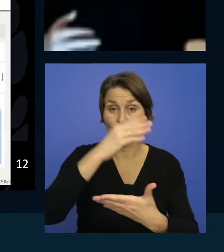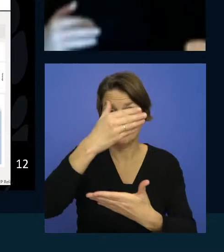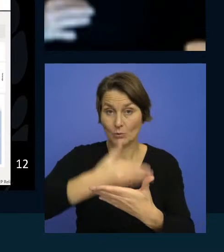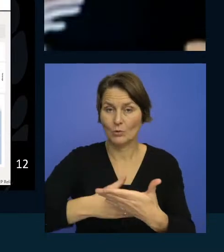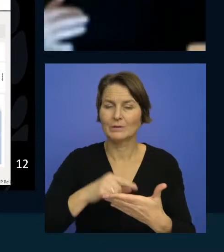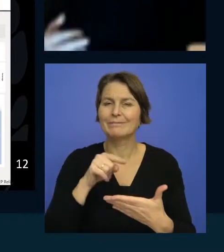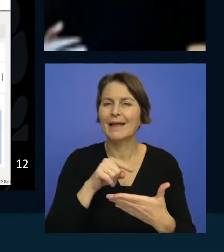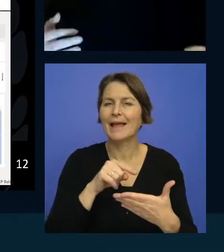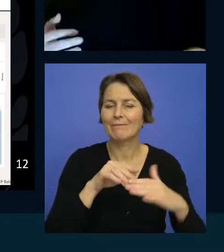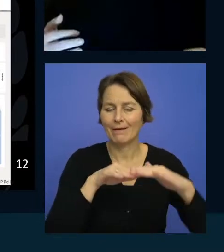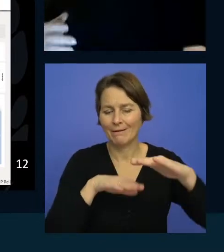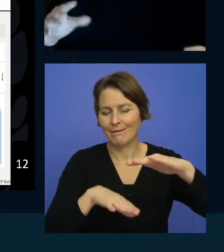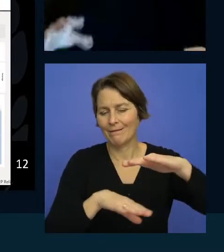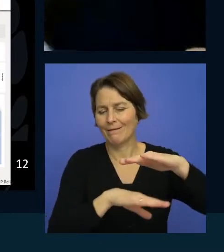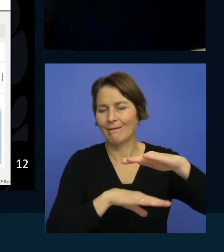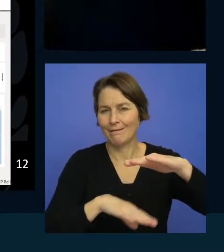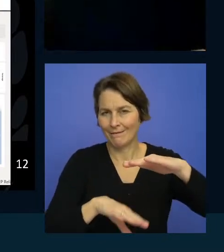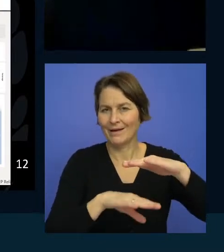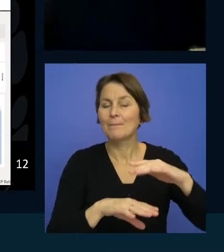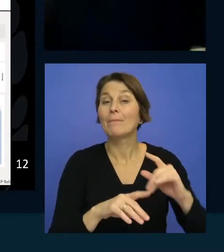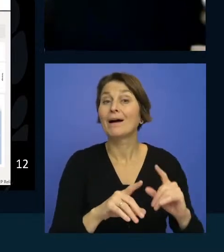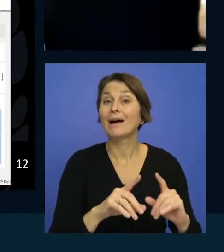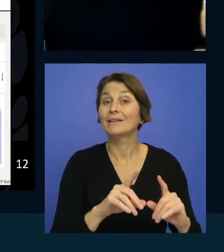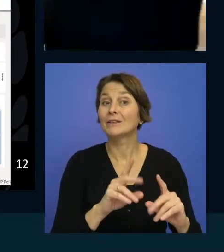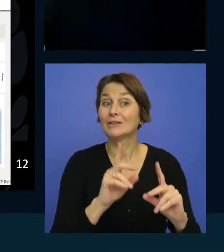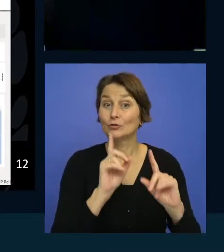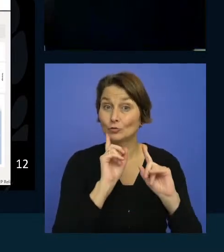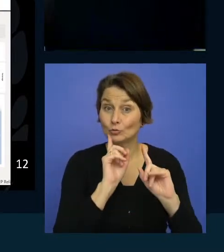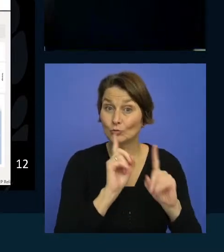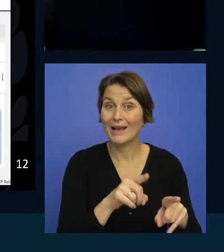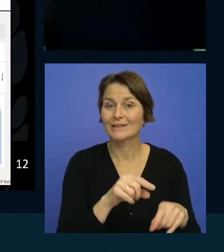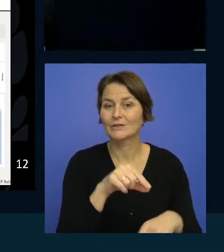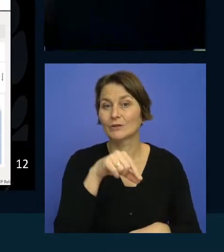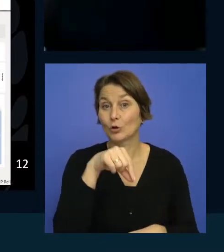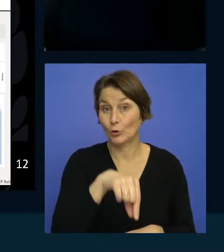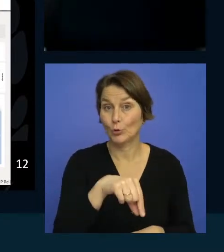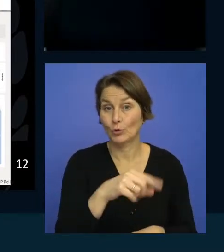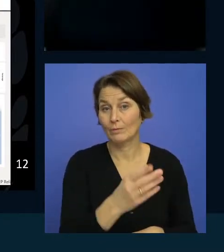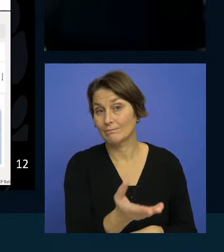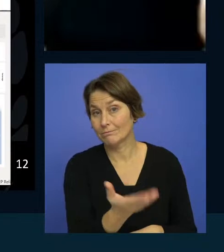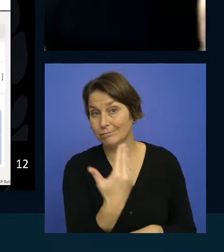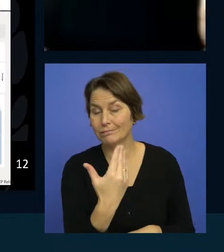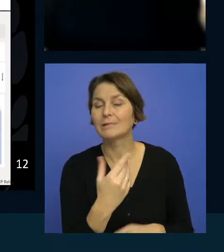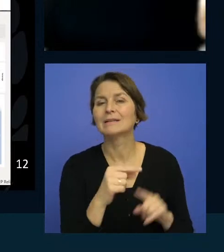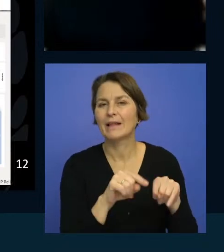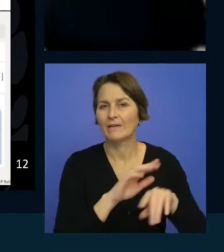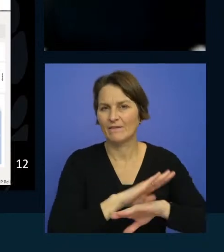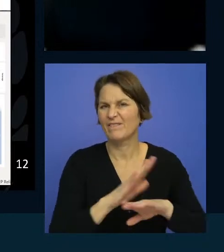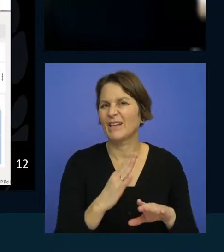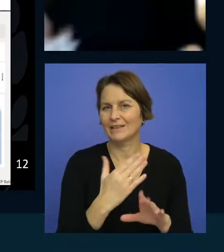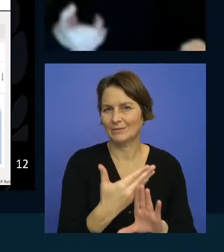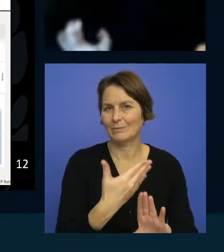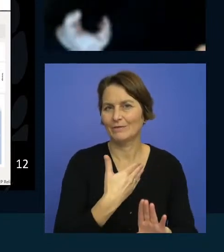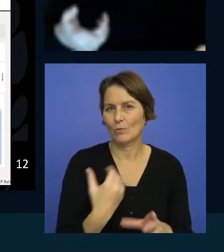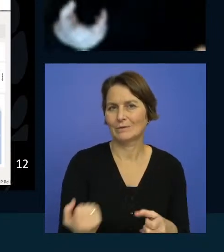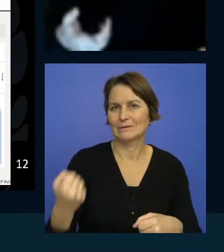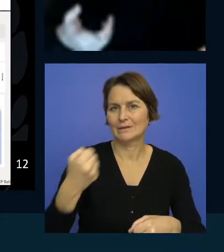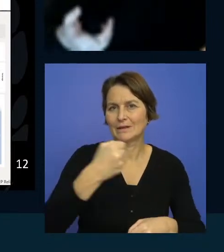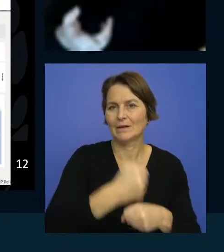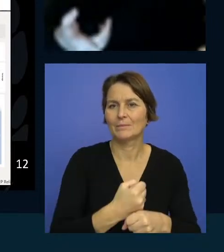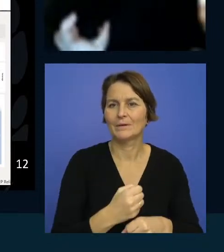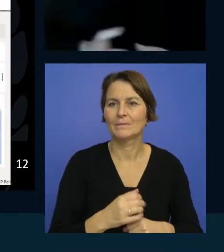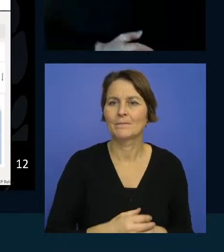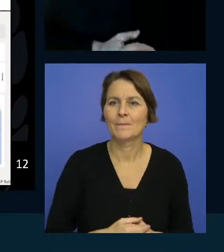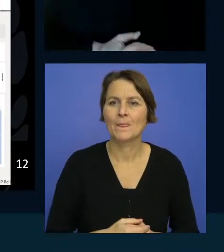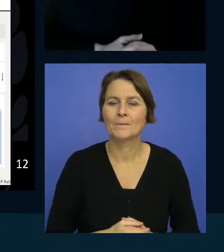cube. So it's a direct query towards a cube that is already created. So in this case, if